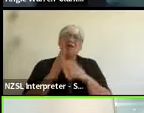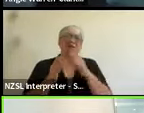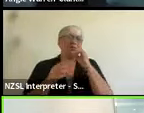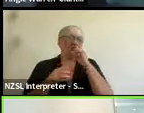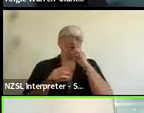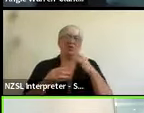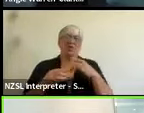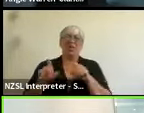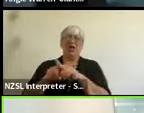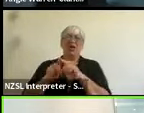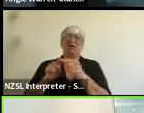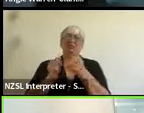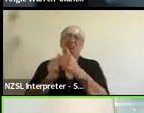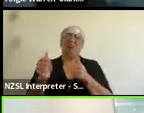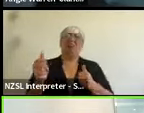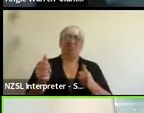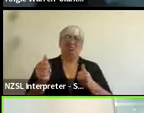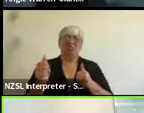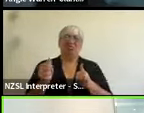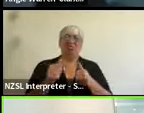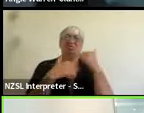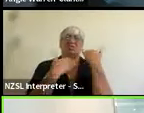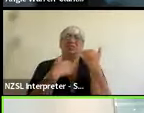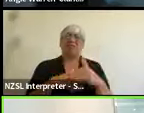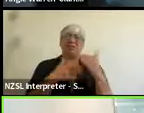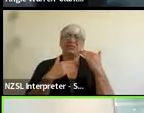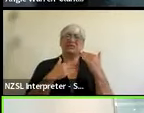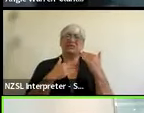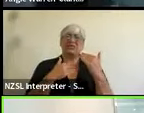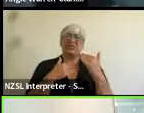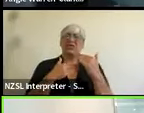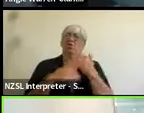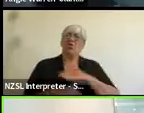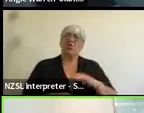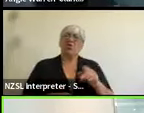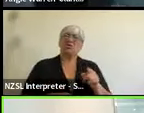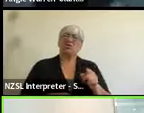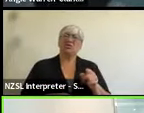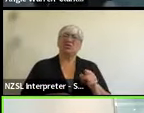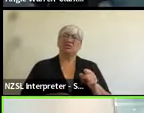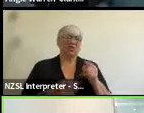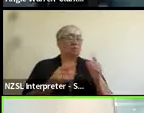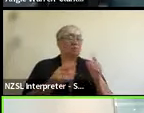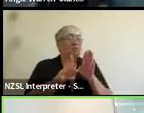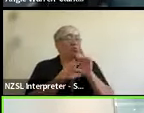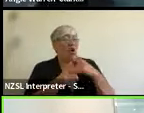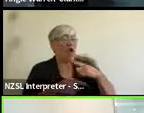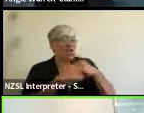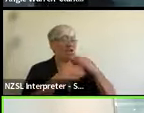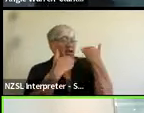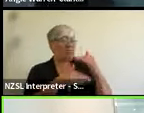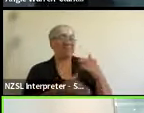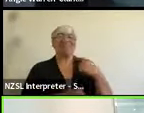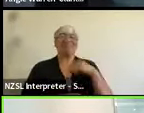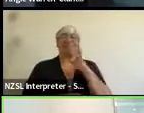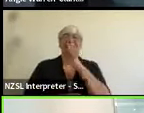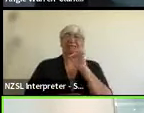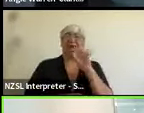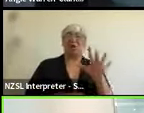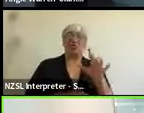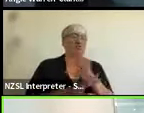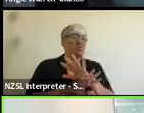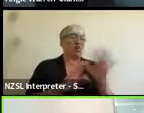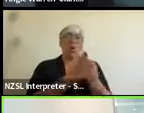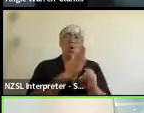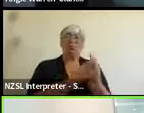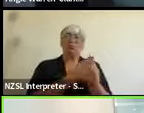life that is slightly restricted because they didn't have the opportunity to extend themselves